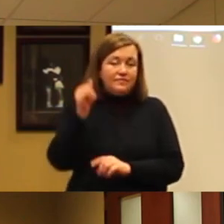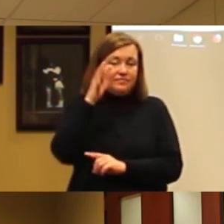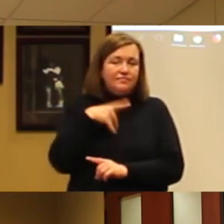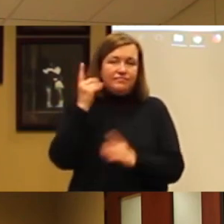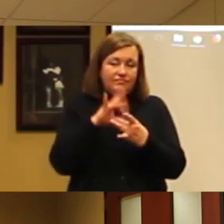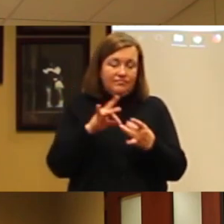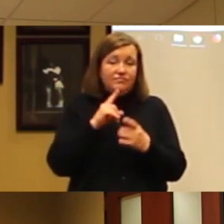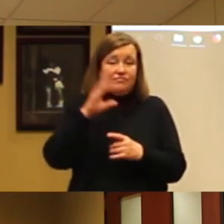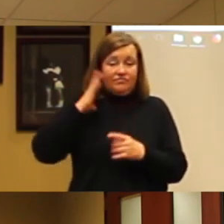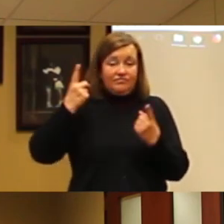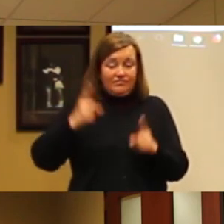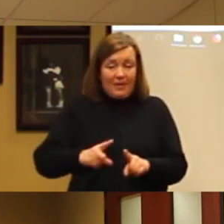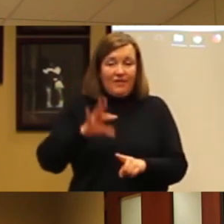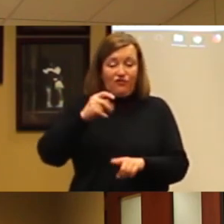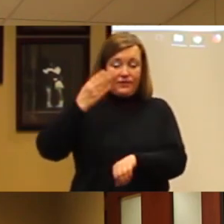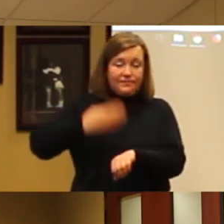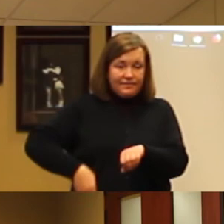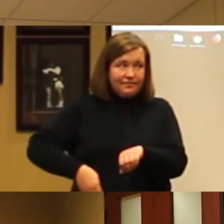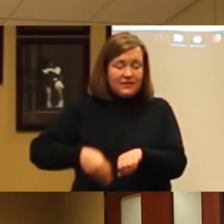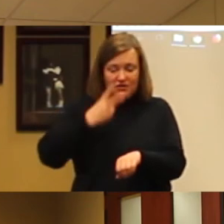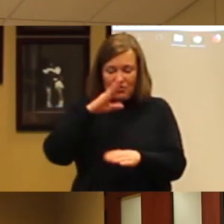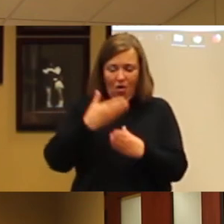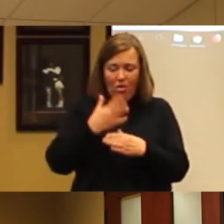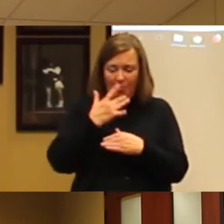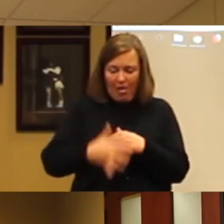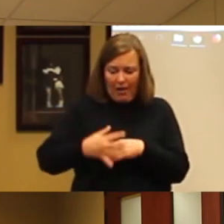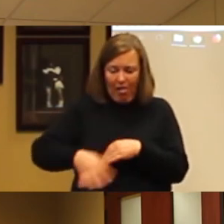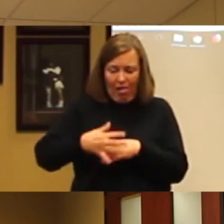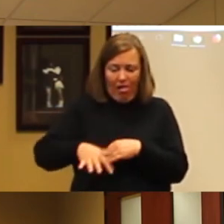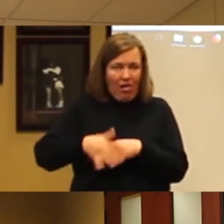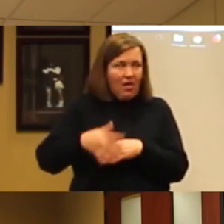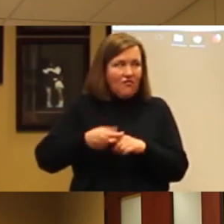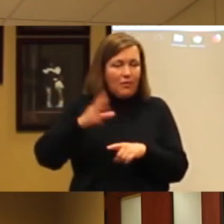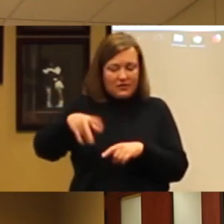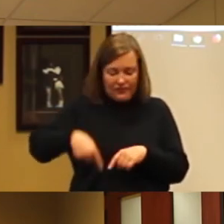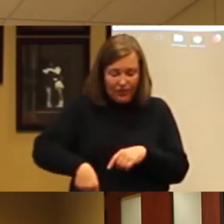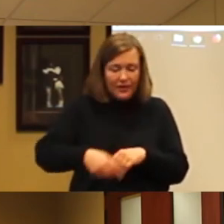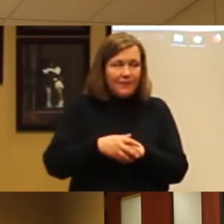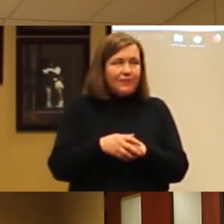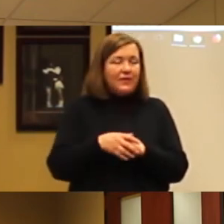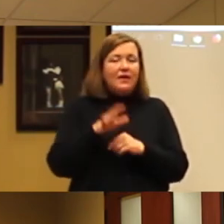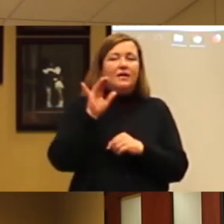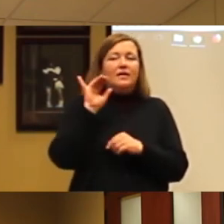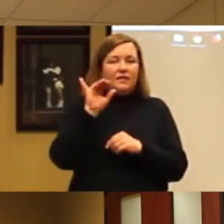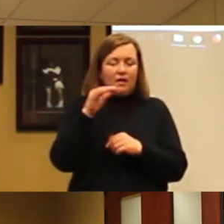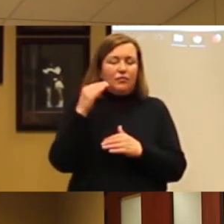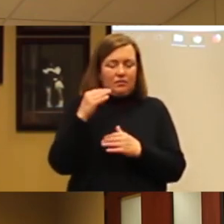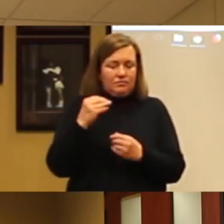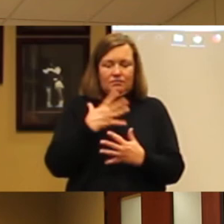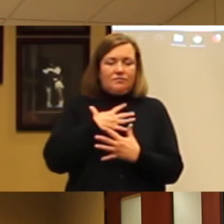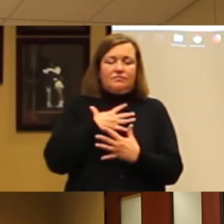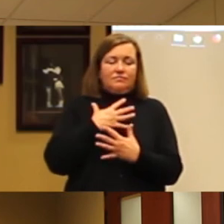lost that foot and we saw all the blood coming out of his foot is when he changed his feeling